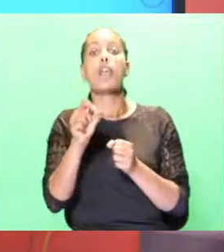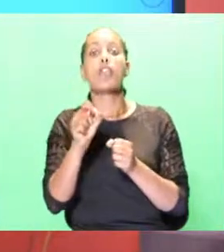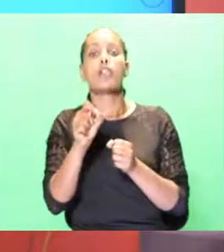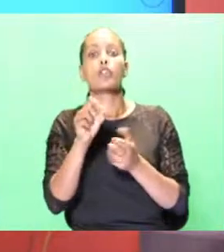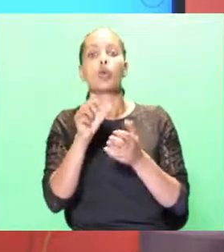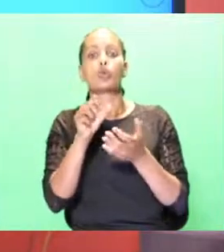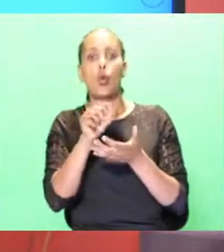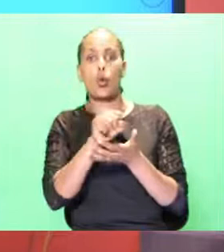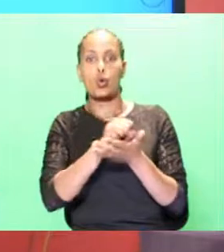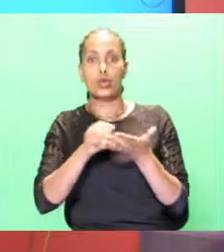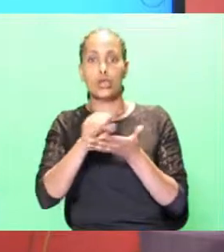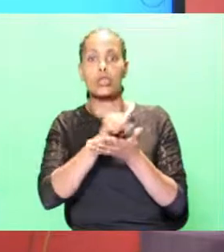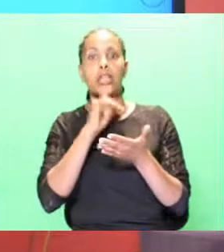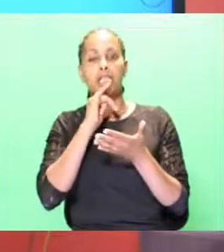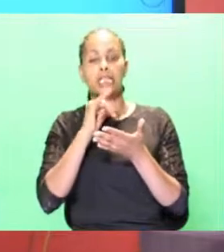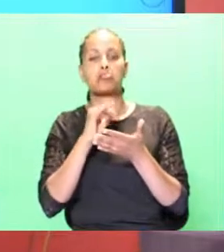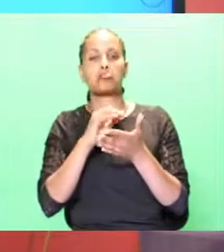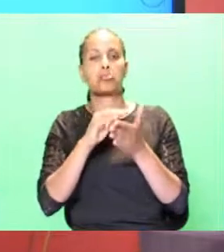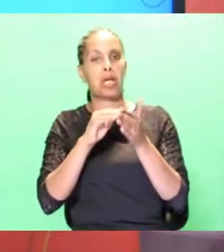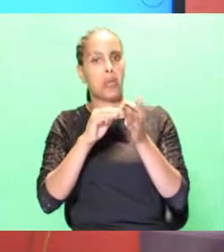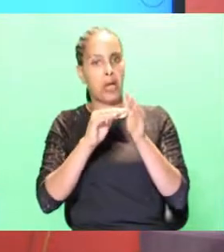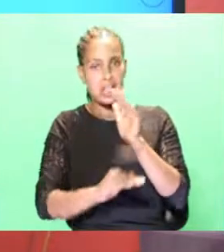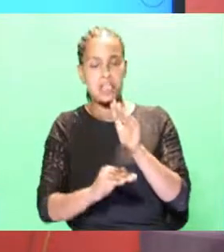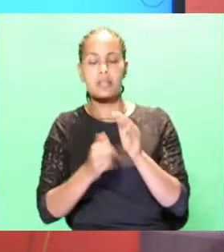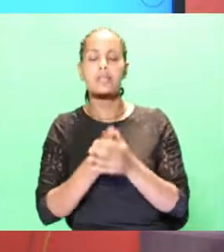the solution is depressed.